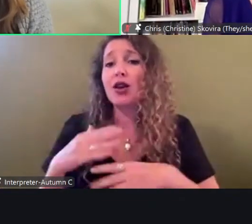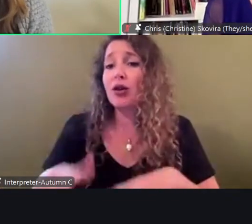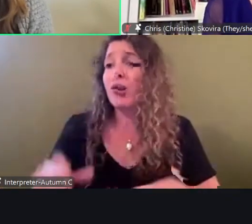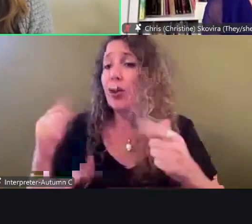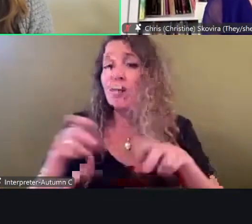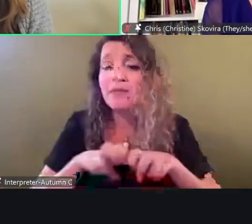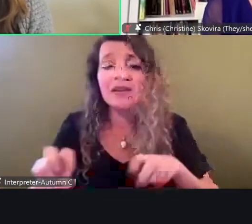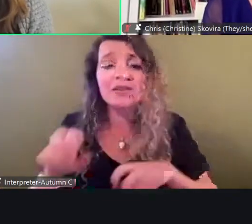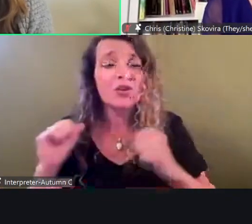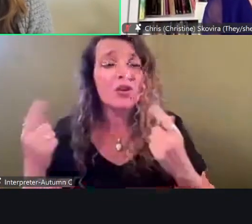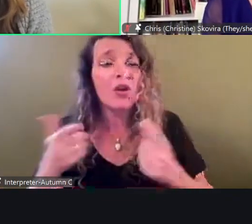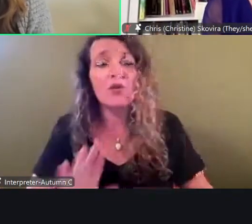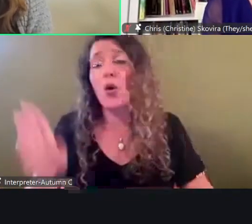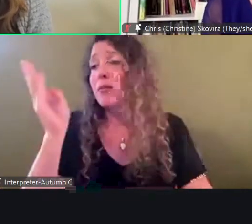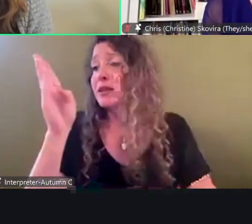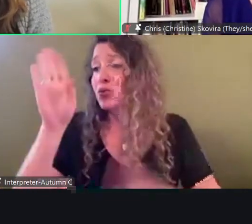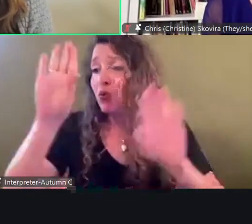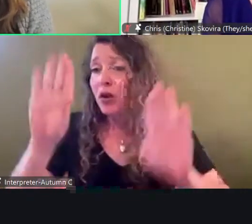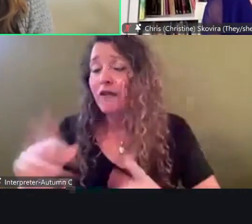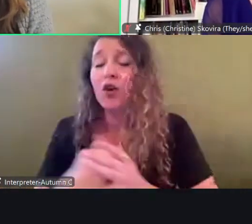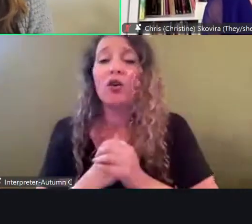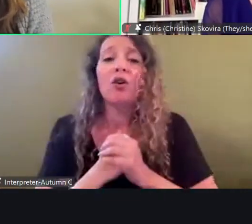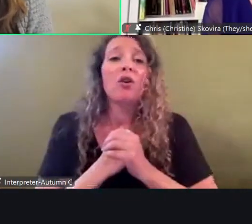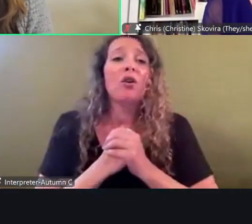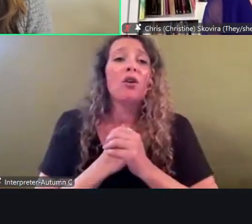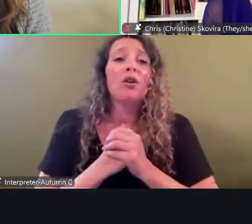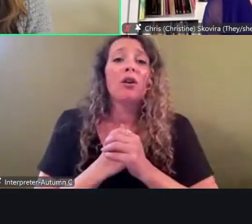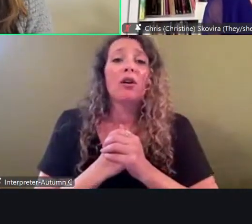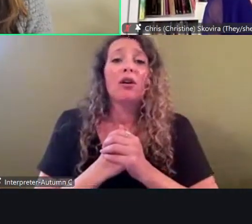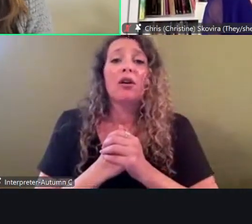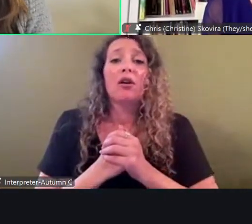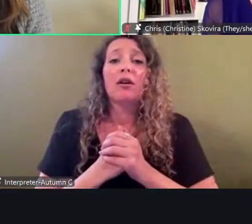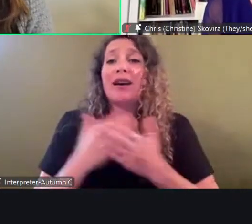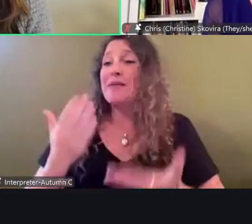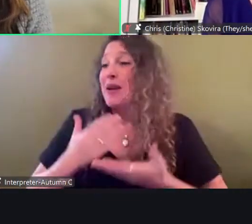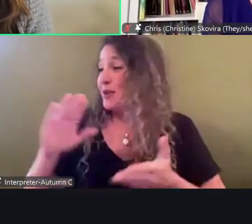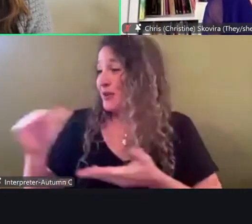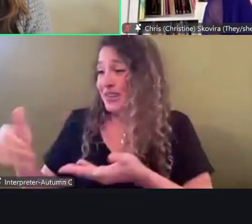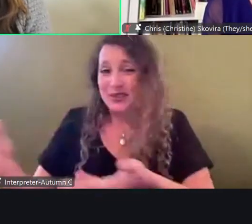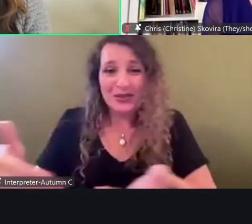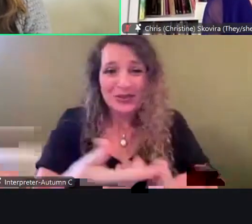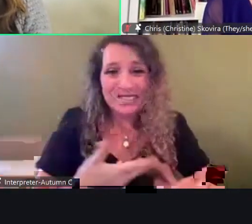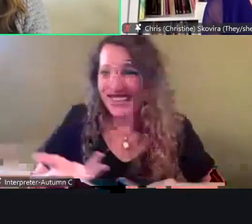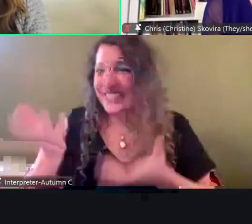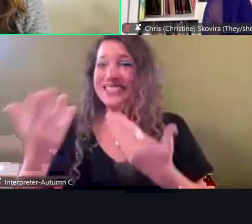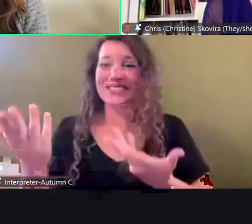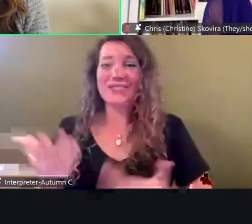wonderful. Thank you so much. And I'm just very grateful to have been able to introduce you. So thank you.